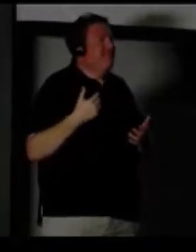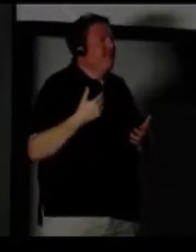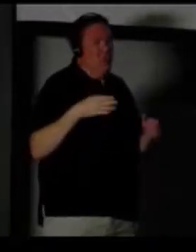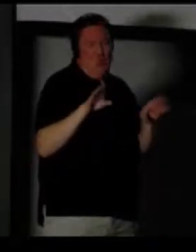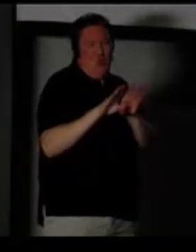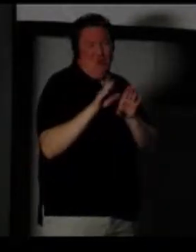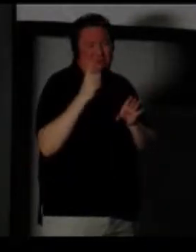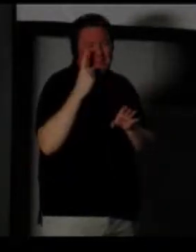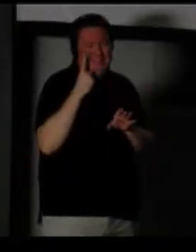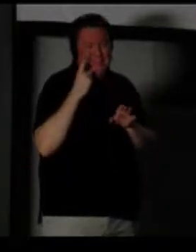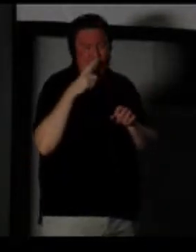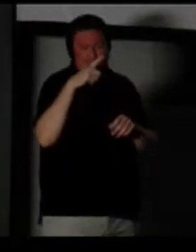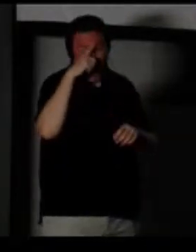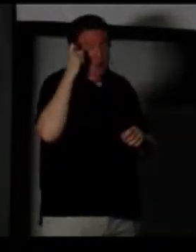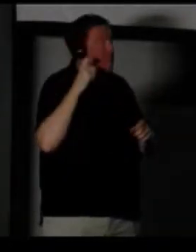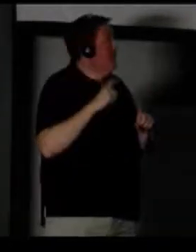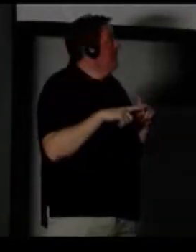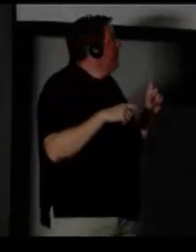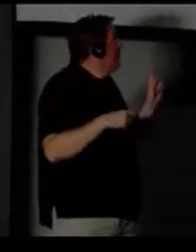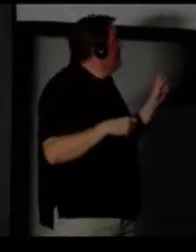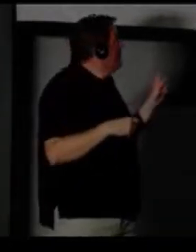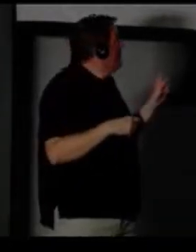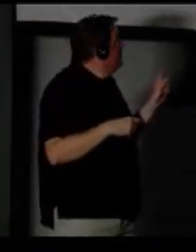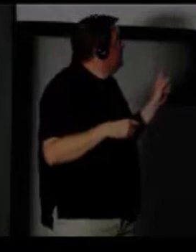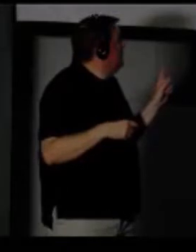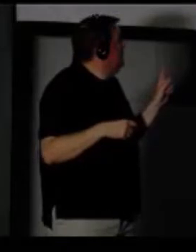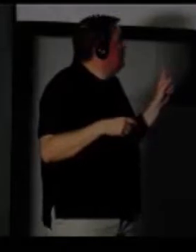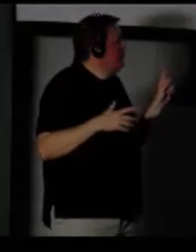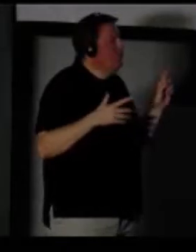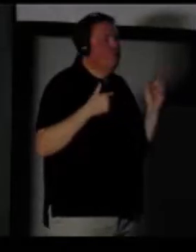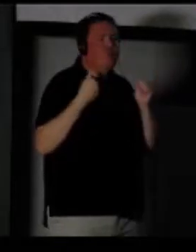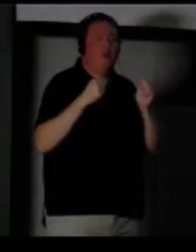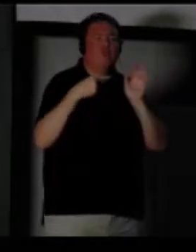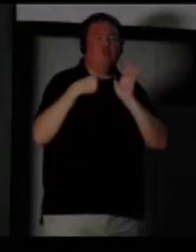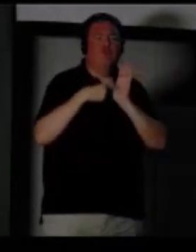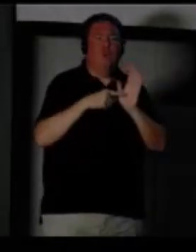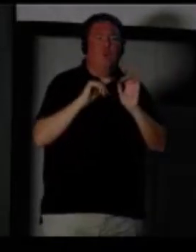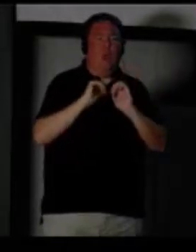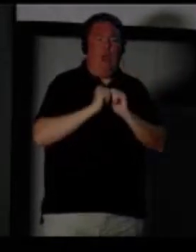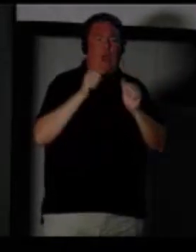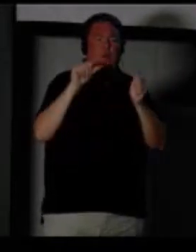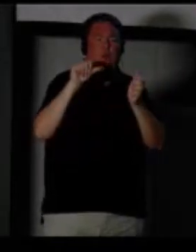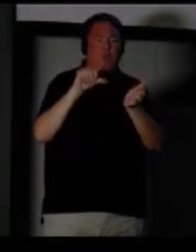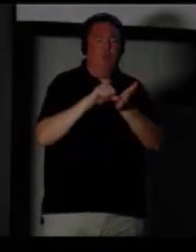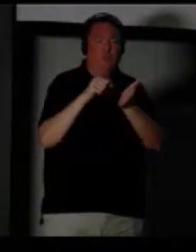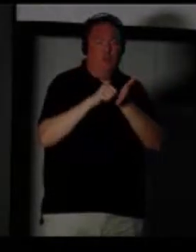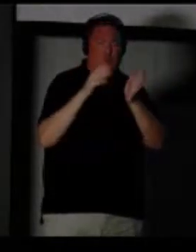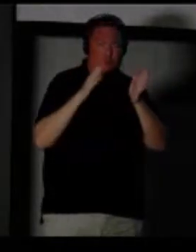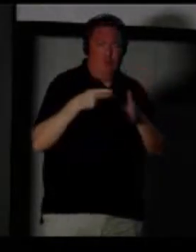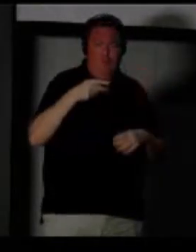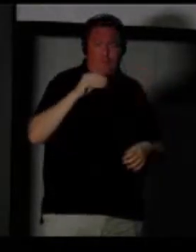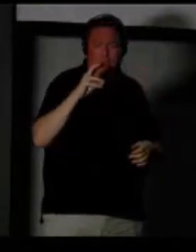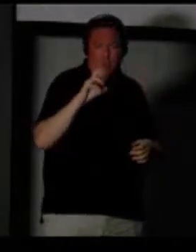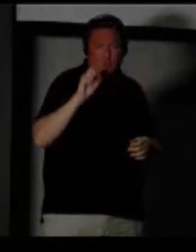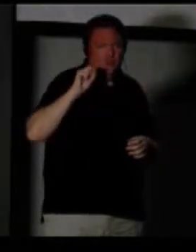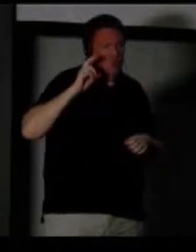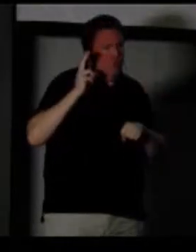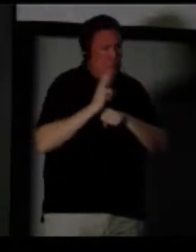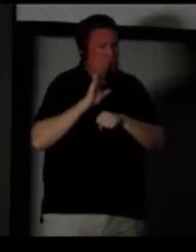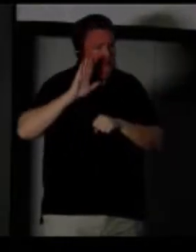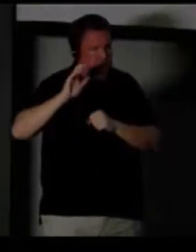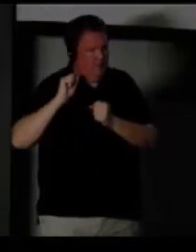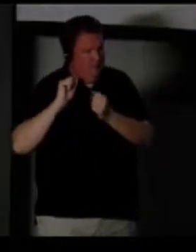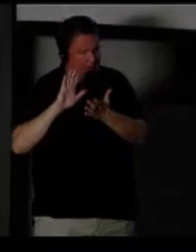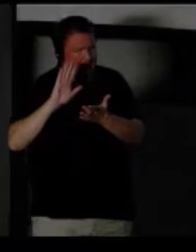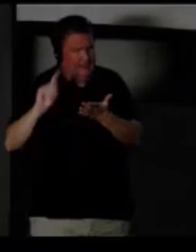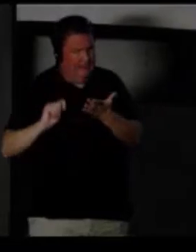in a nutshell, it was an exhibition that focused on how Powers used traditional methods of his time to create